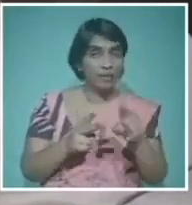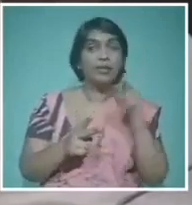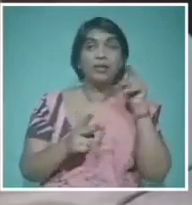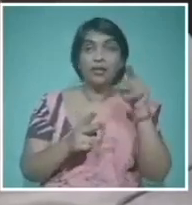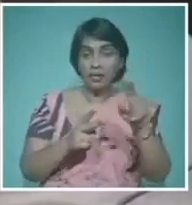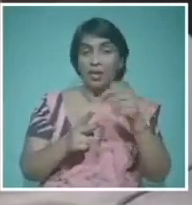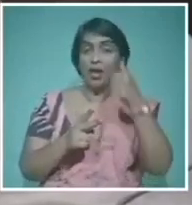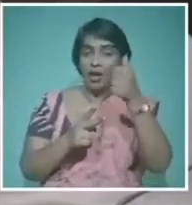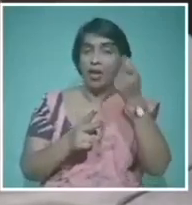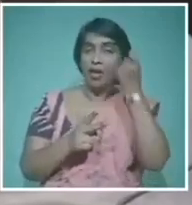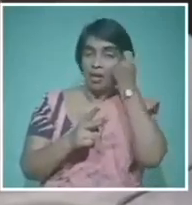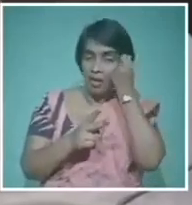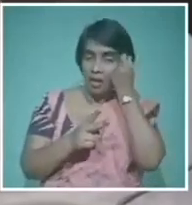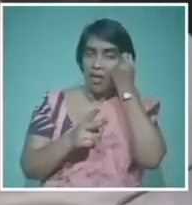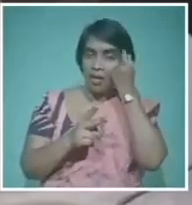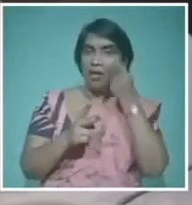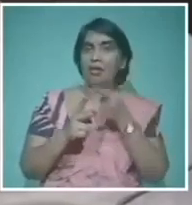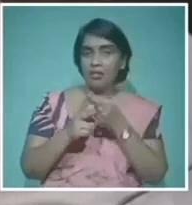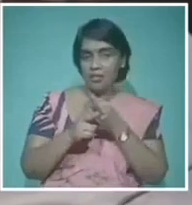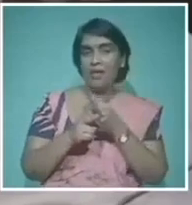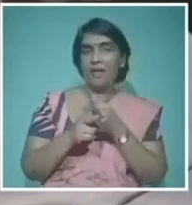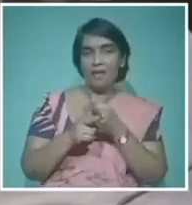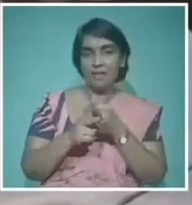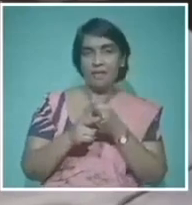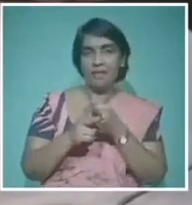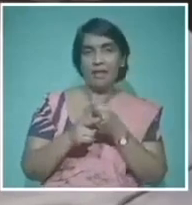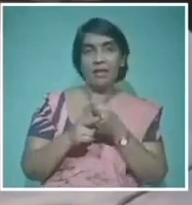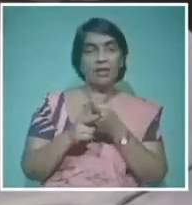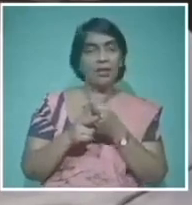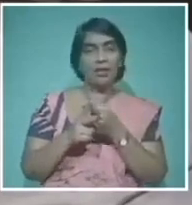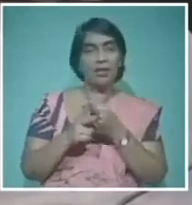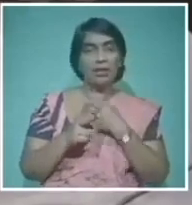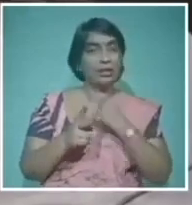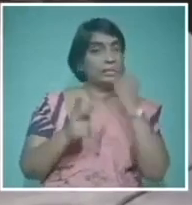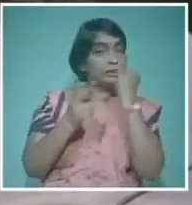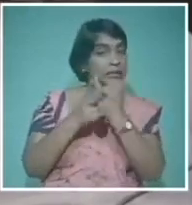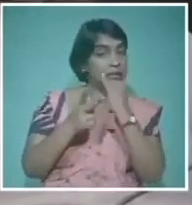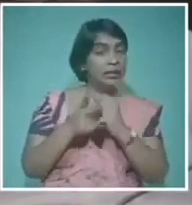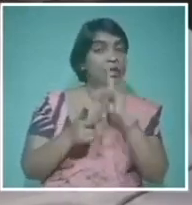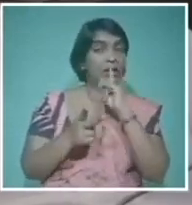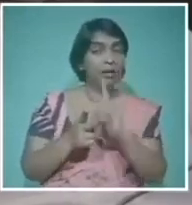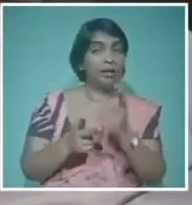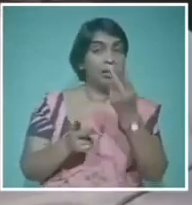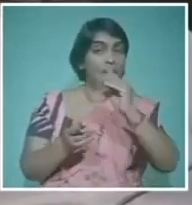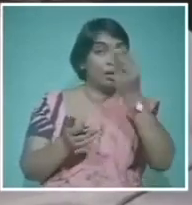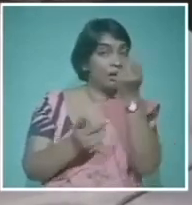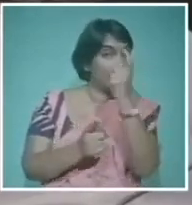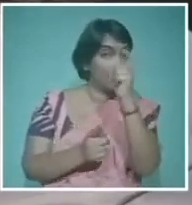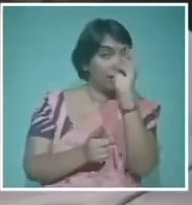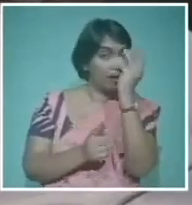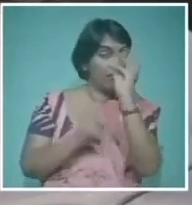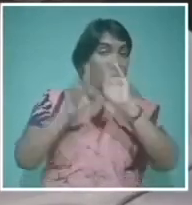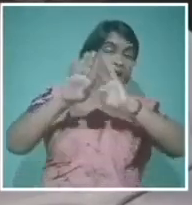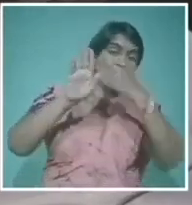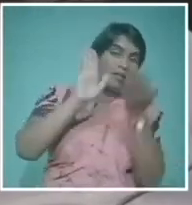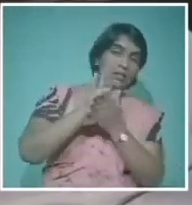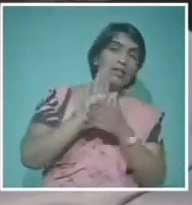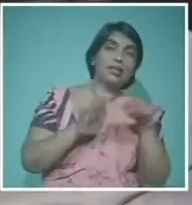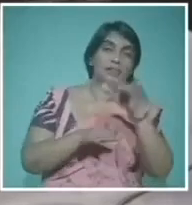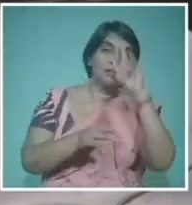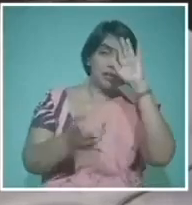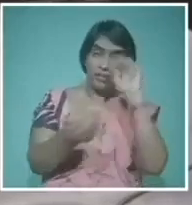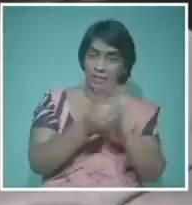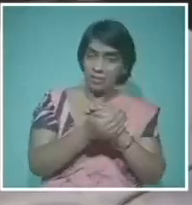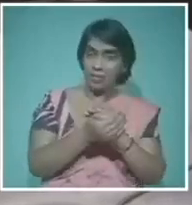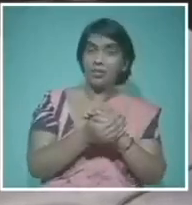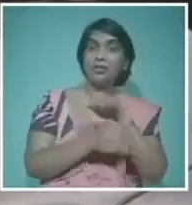I am criticizing now is the other side of the coin about social protection, about social justice. So you talked